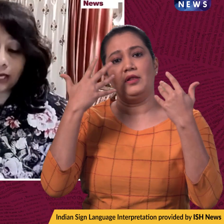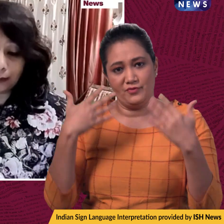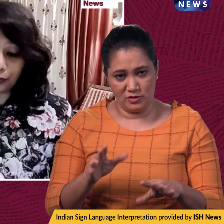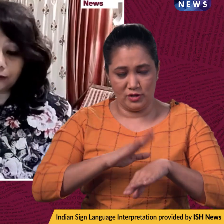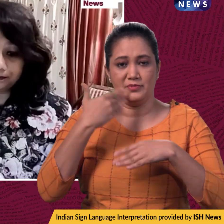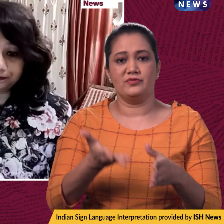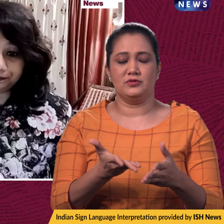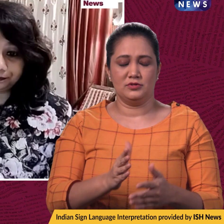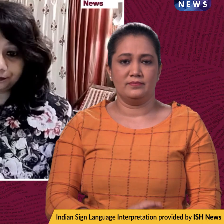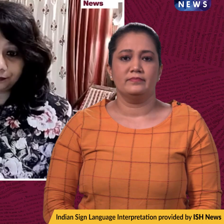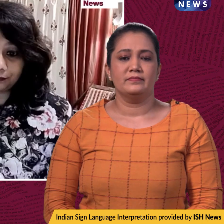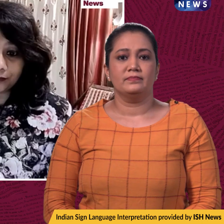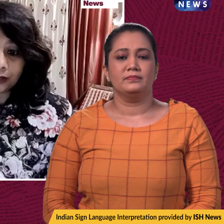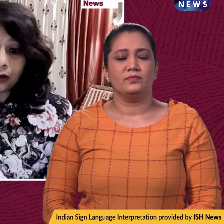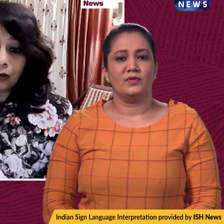of April.